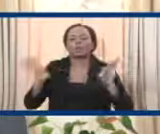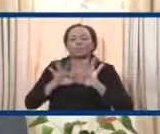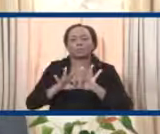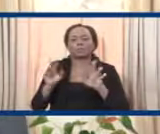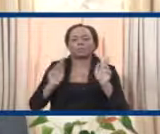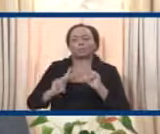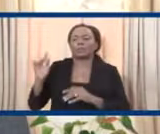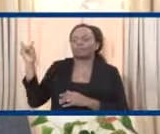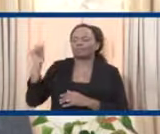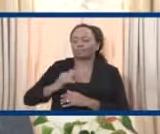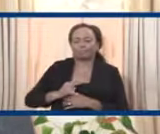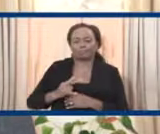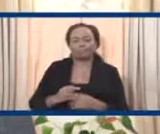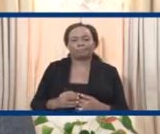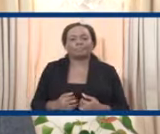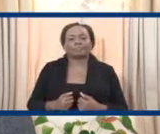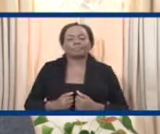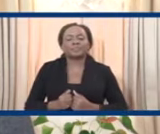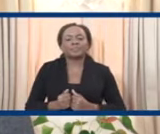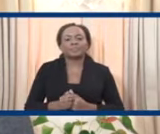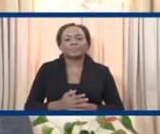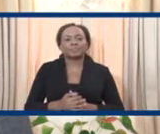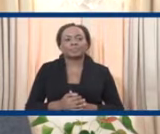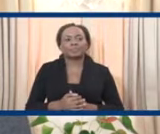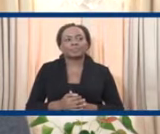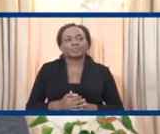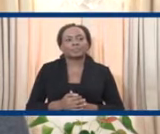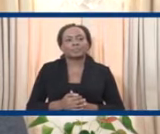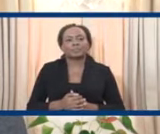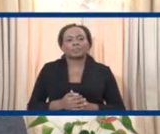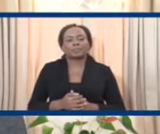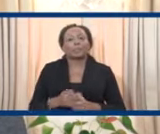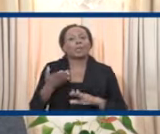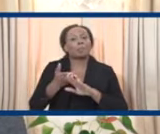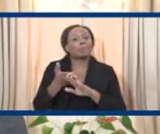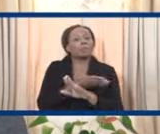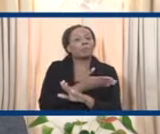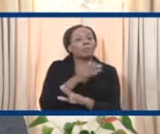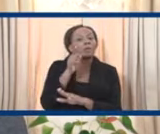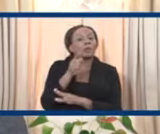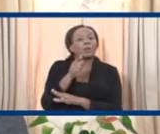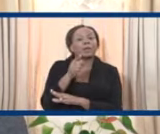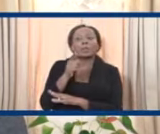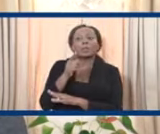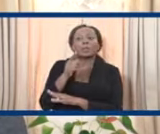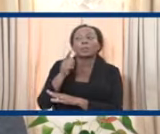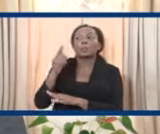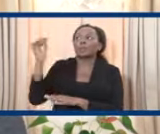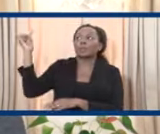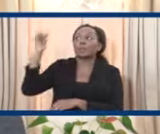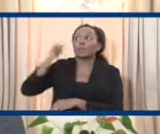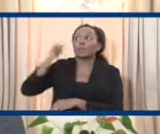travelers. Before you embark on your journey to Barbados, you must, within